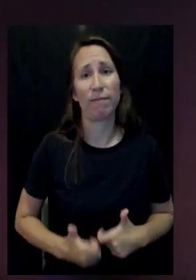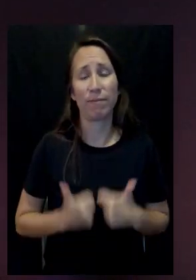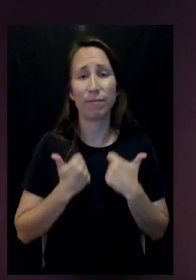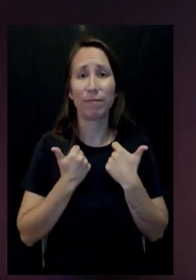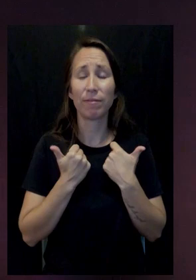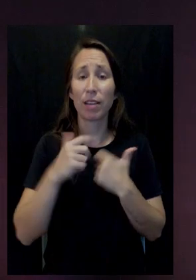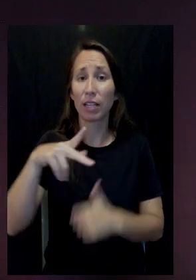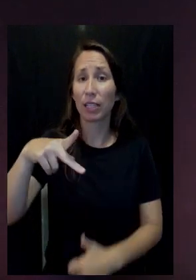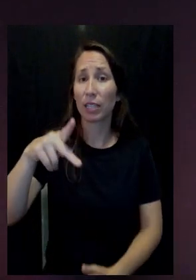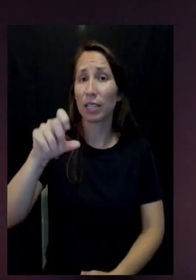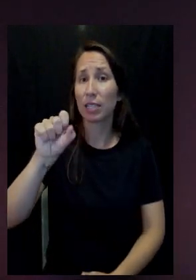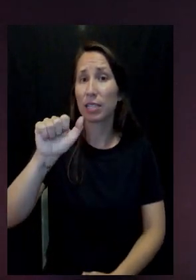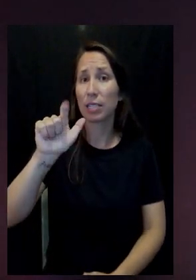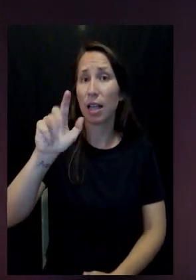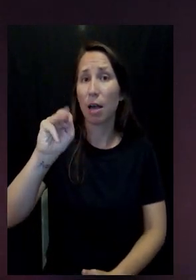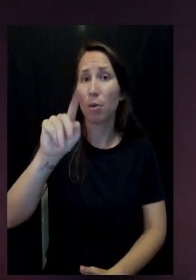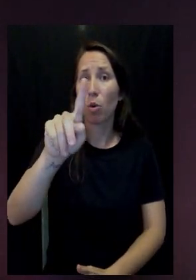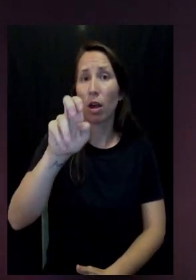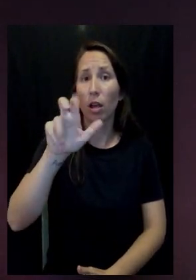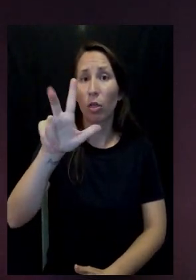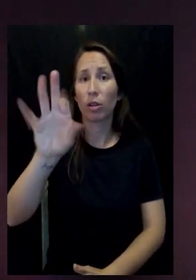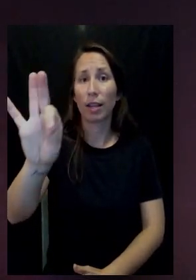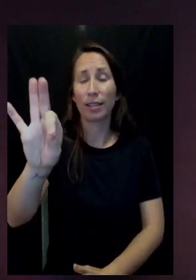life. That's why it says in Psalm 139,